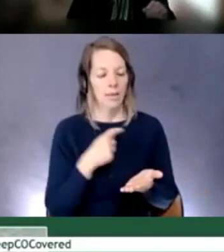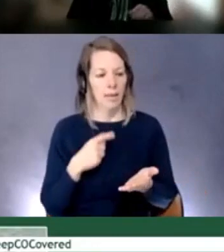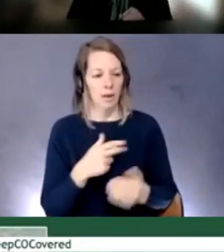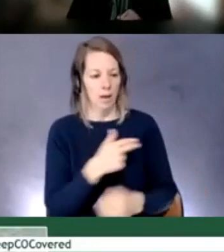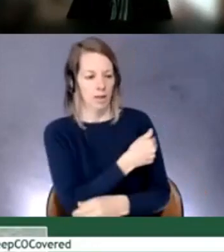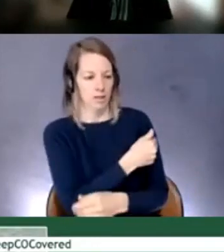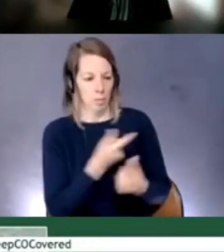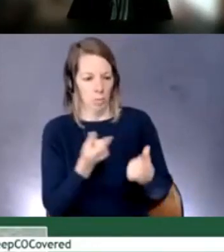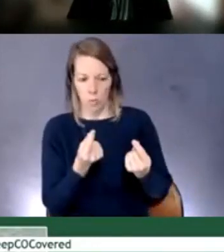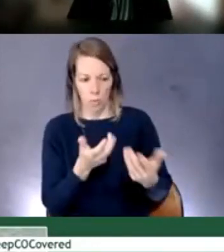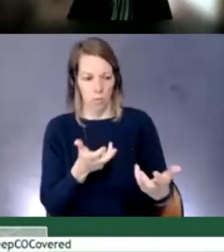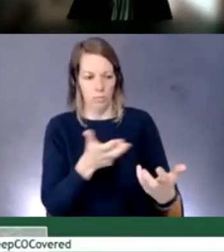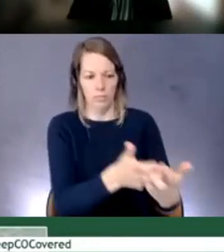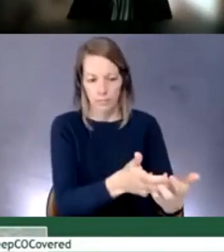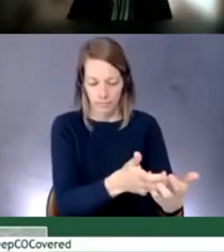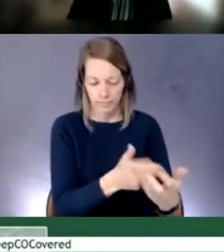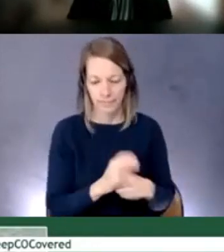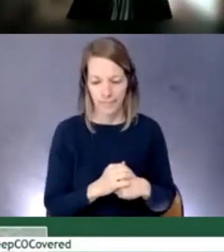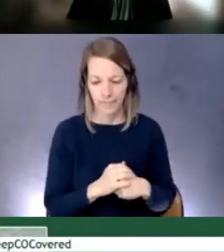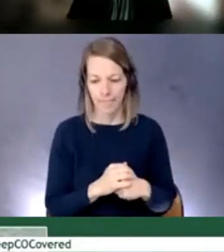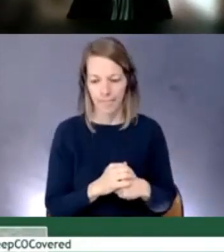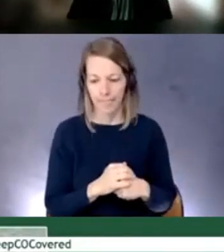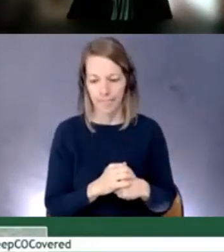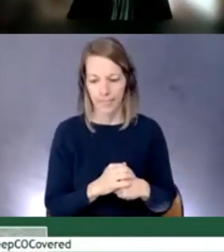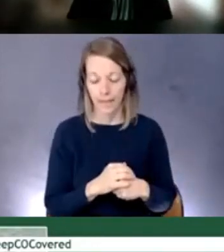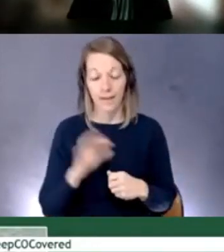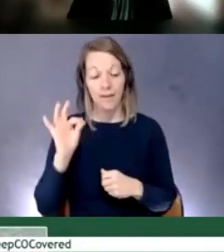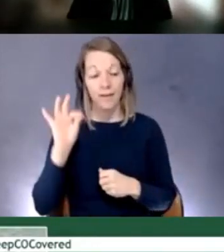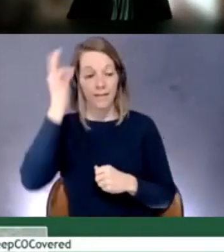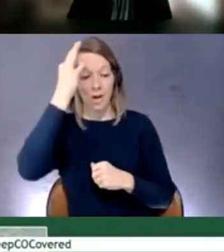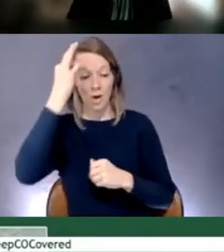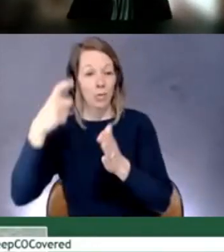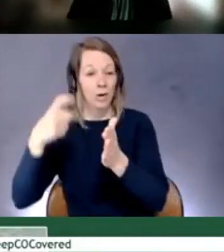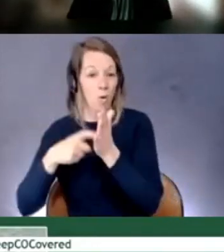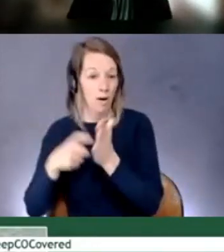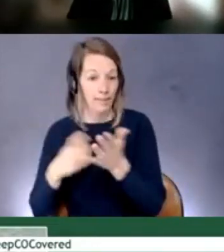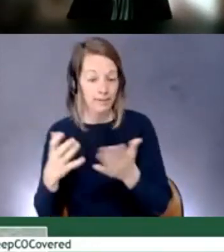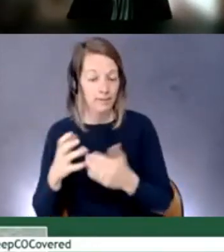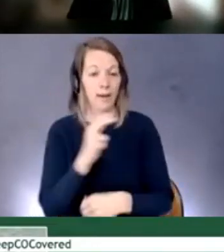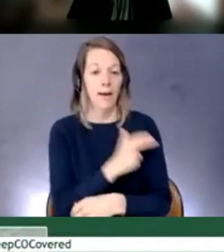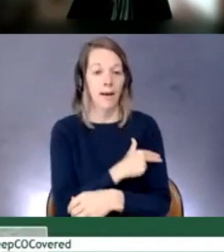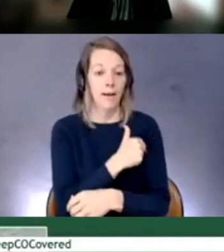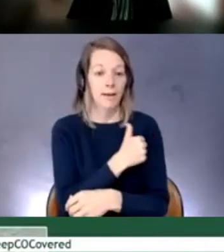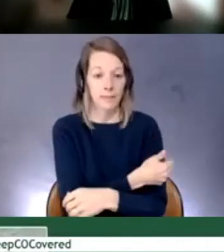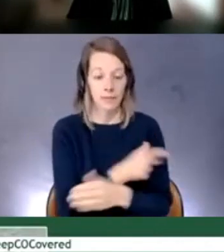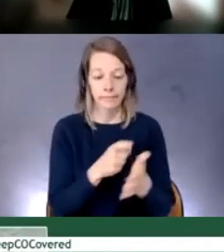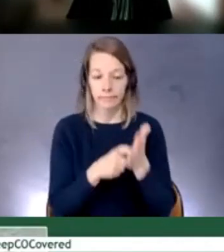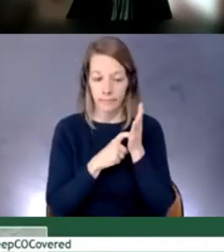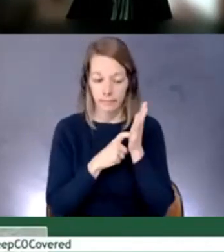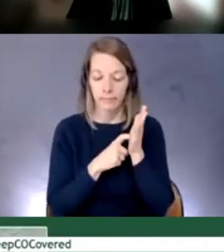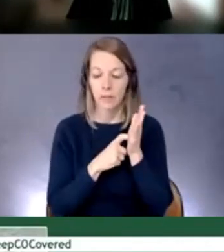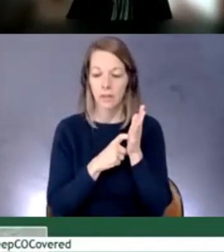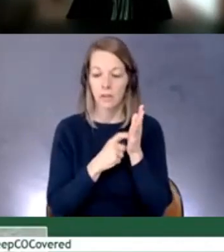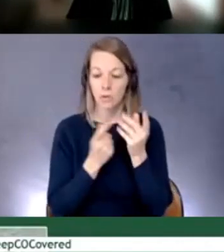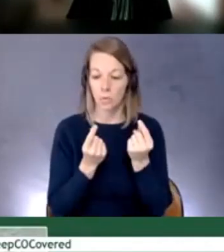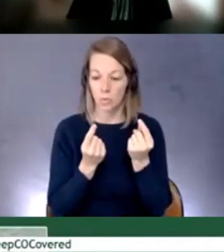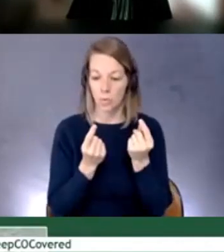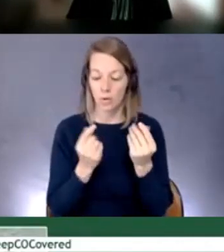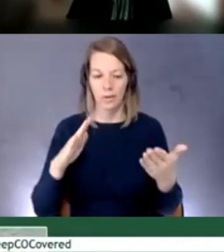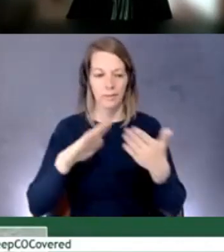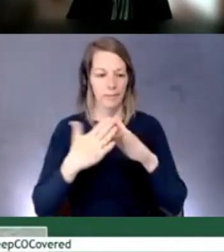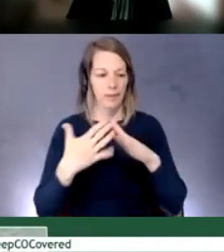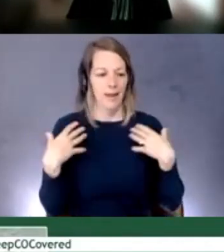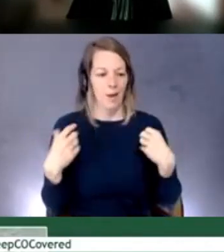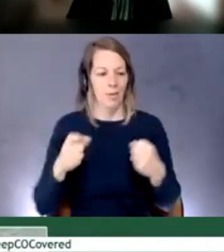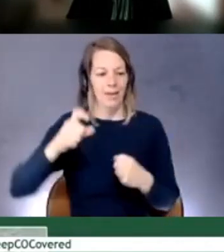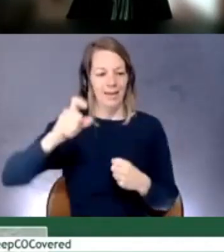hospitals are actually spending on. Under the federal requirements, hospitals have to go through a community health